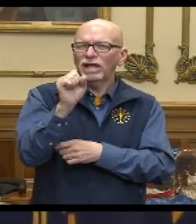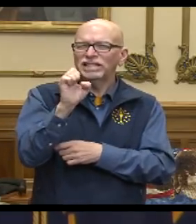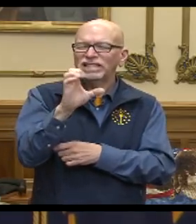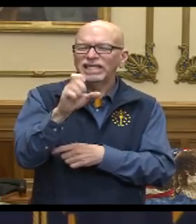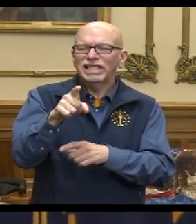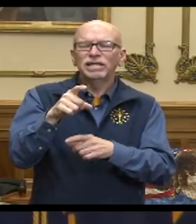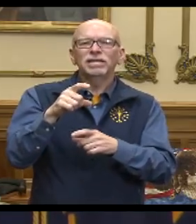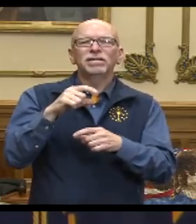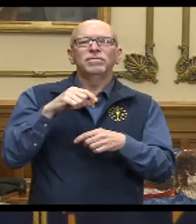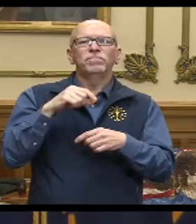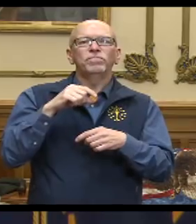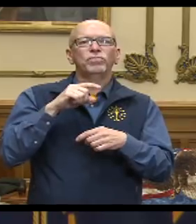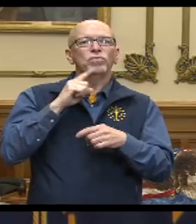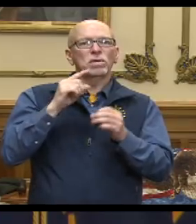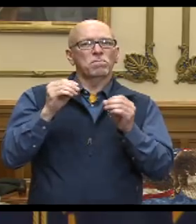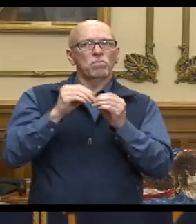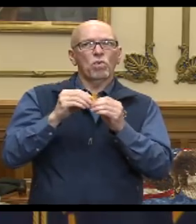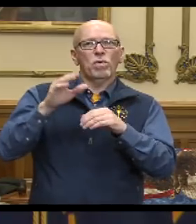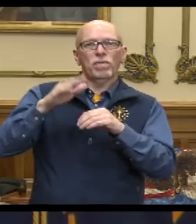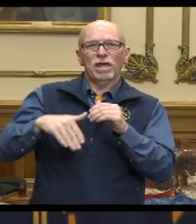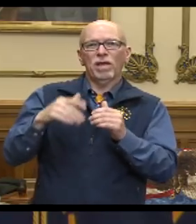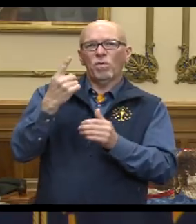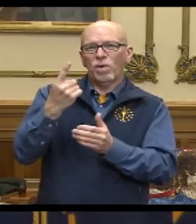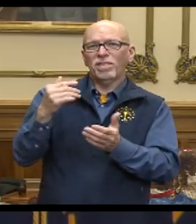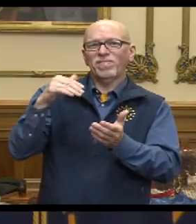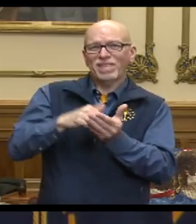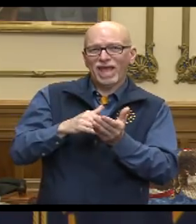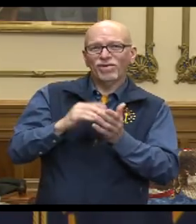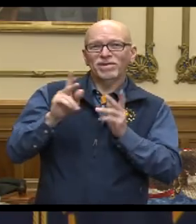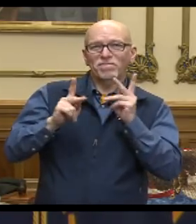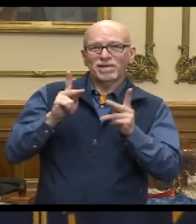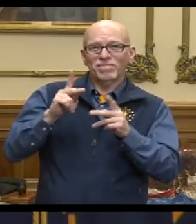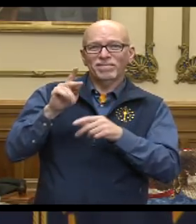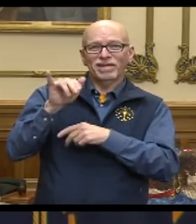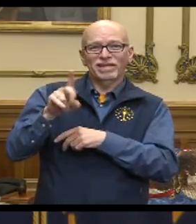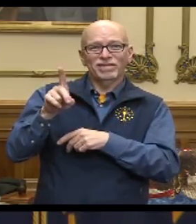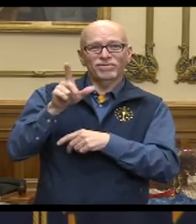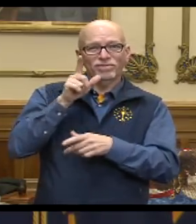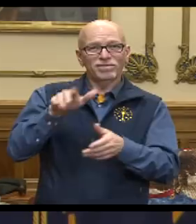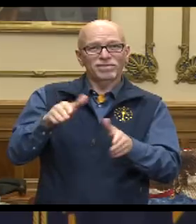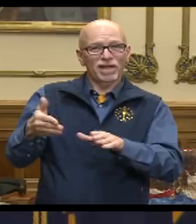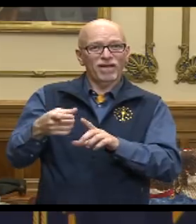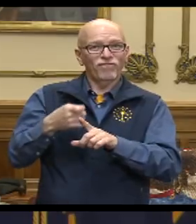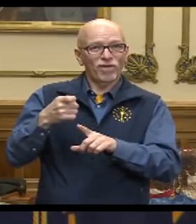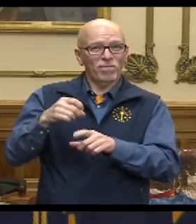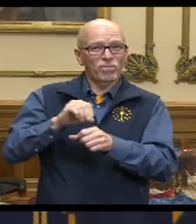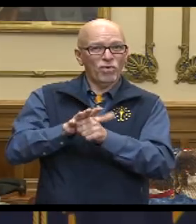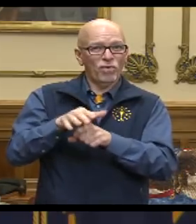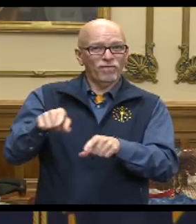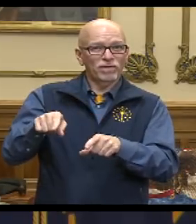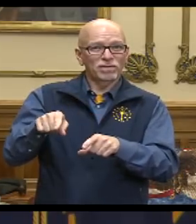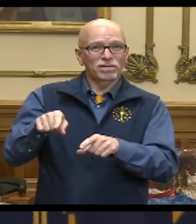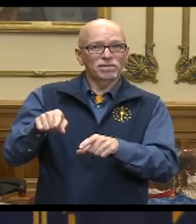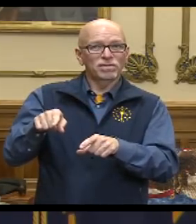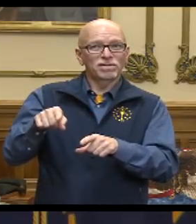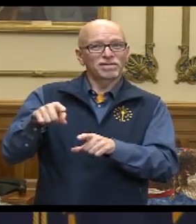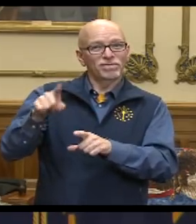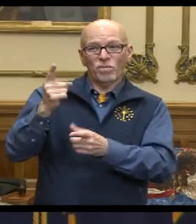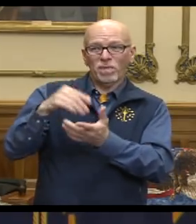that the more than 1,000 Hoosiers we have lost to this disease are not